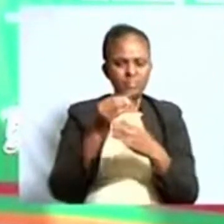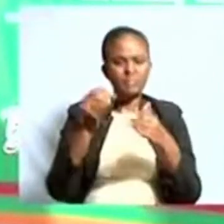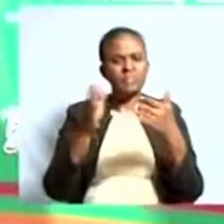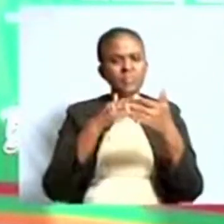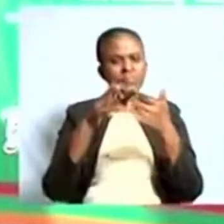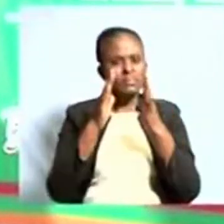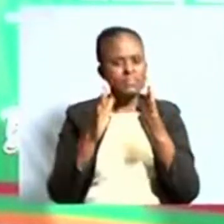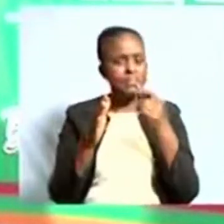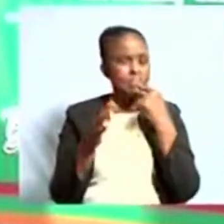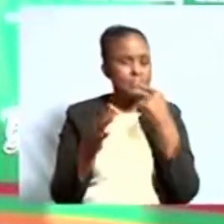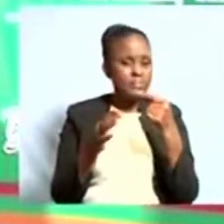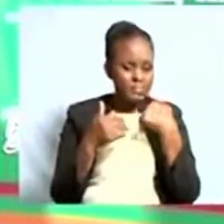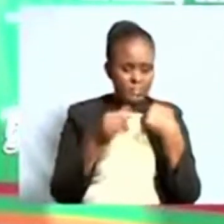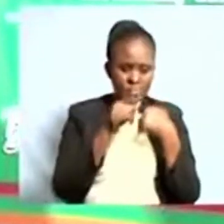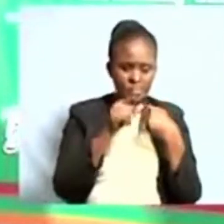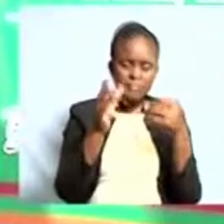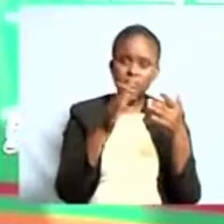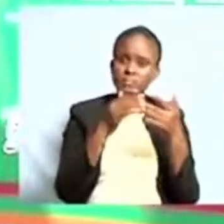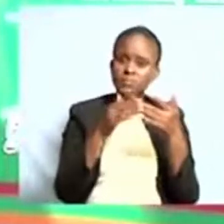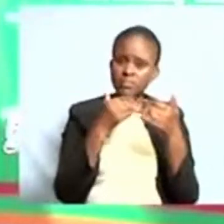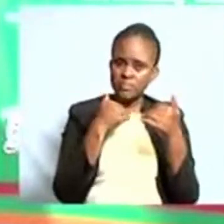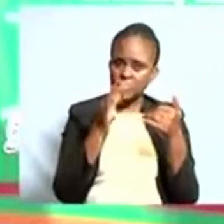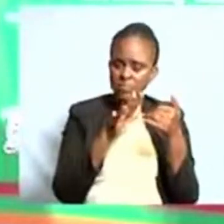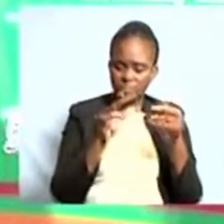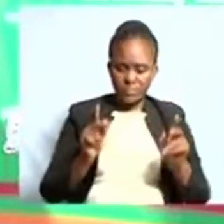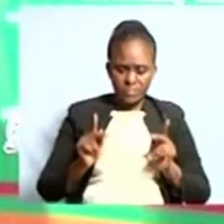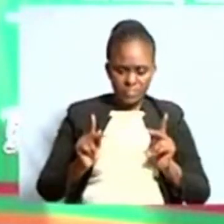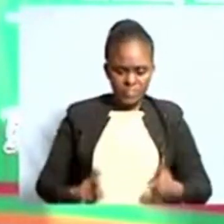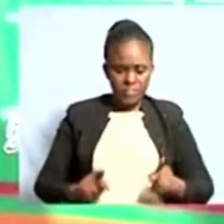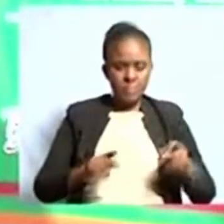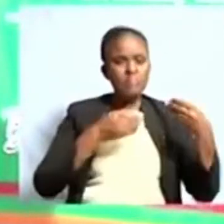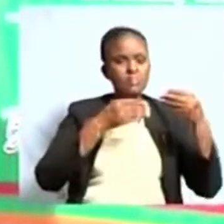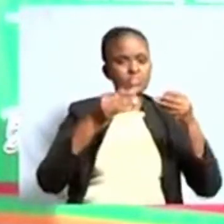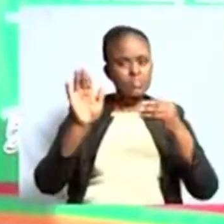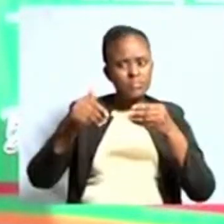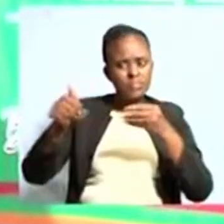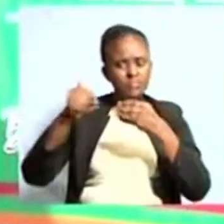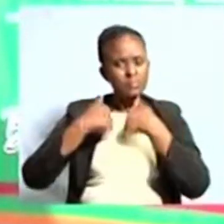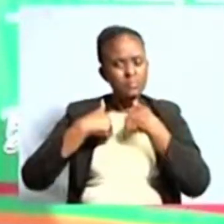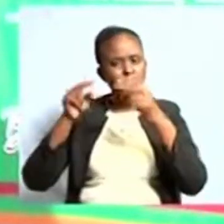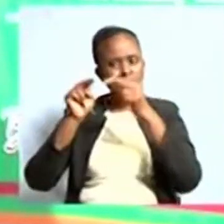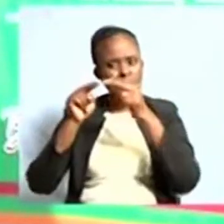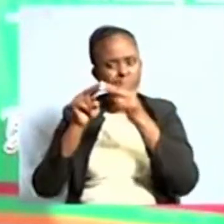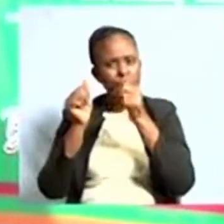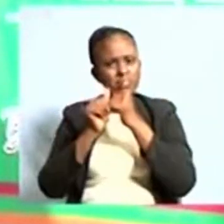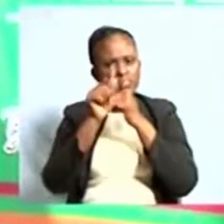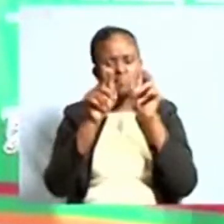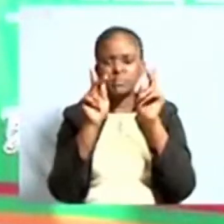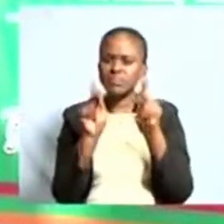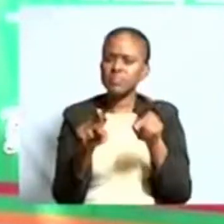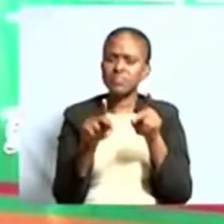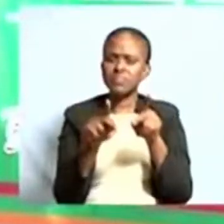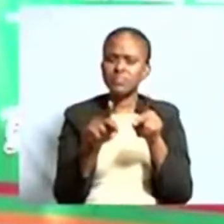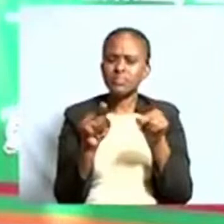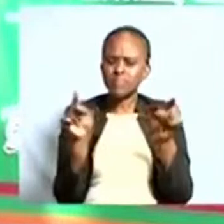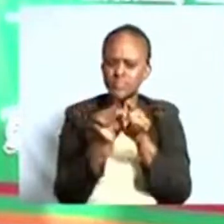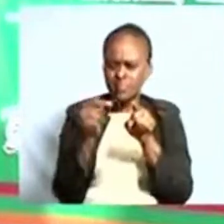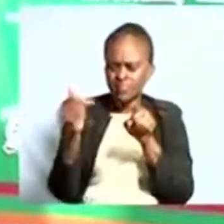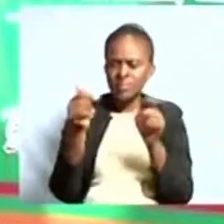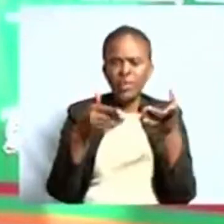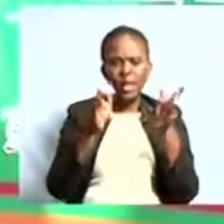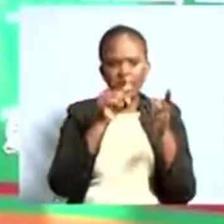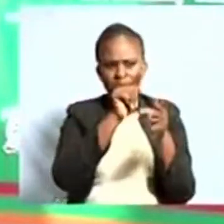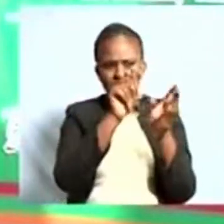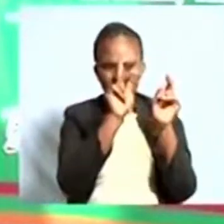say, there's this music, and this person is selling. Do you have any contract with this person? Did you allow this